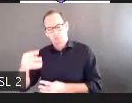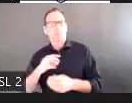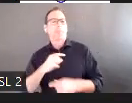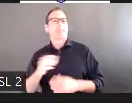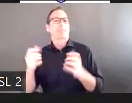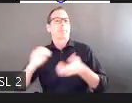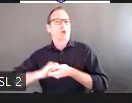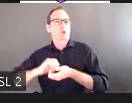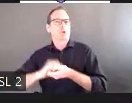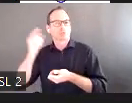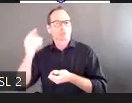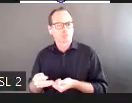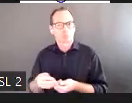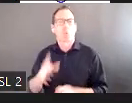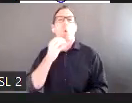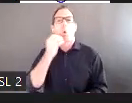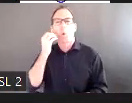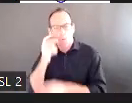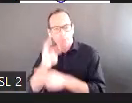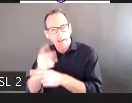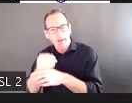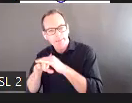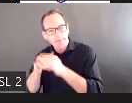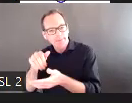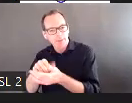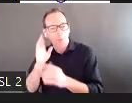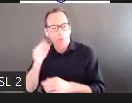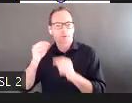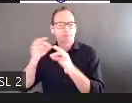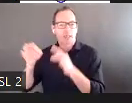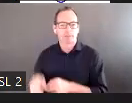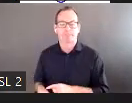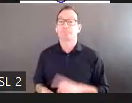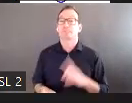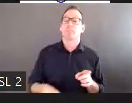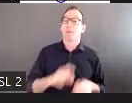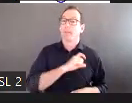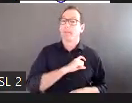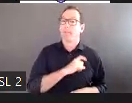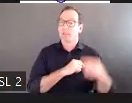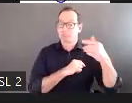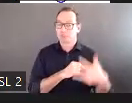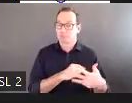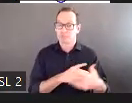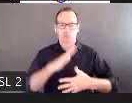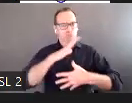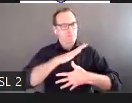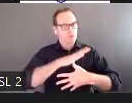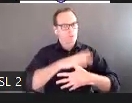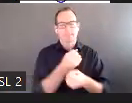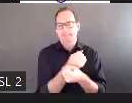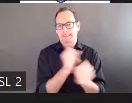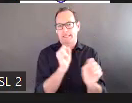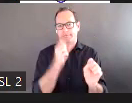Care Access Center. So the police role in our model is the safety of the victims first,